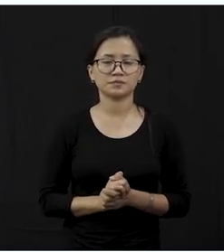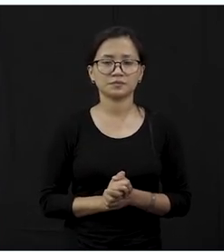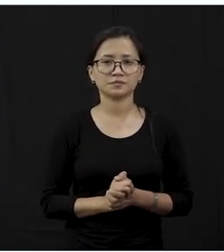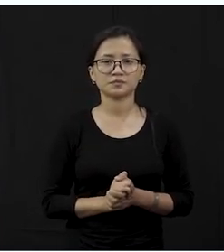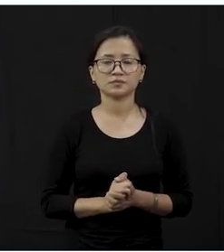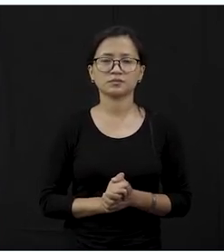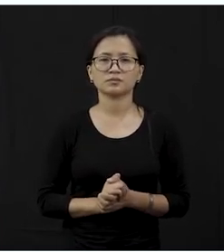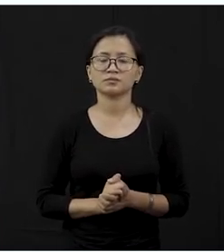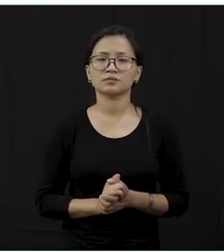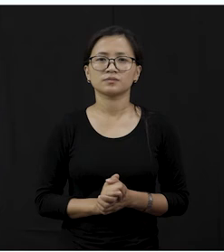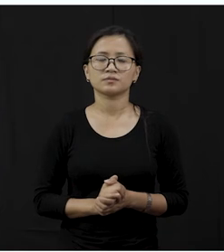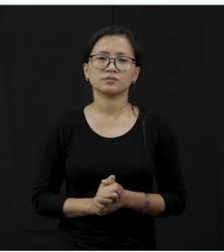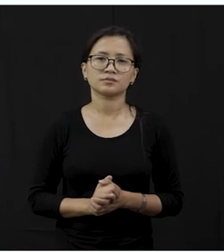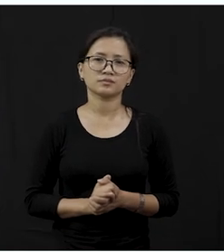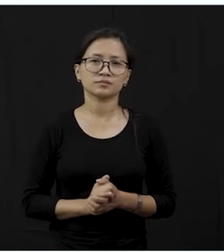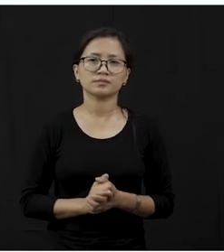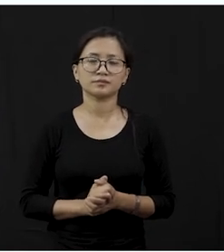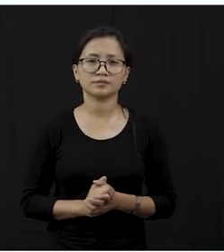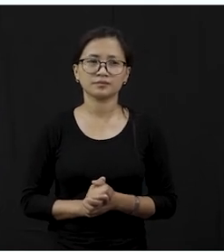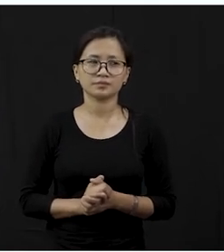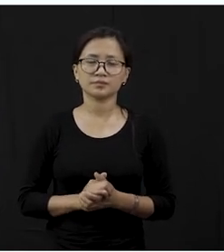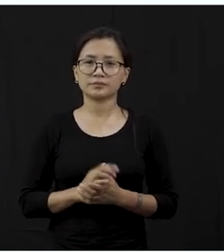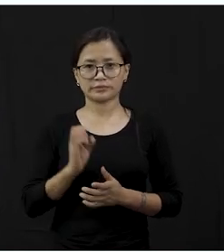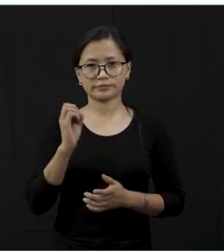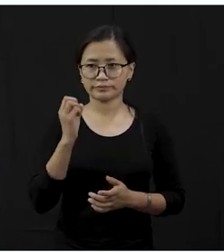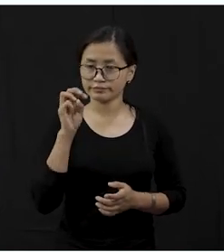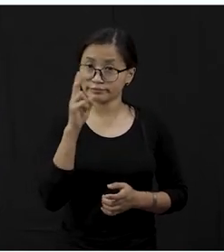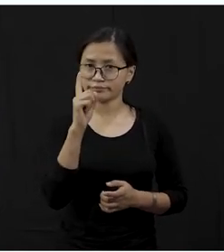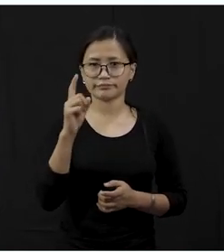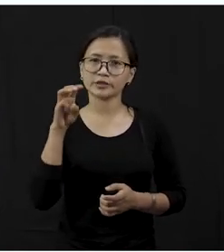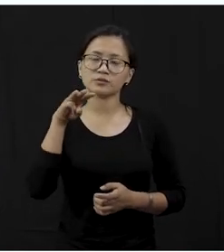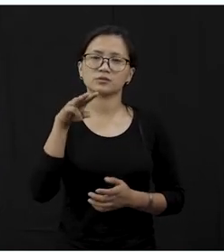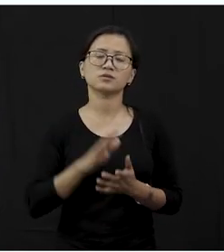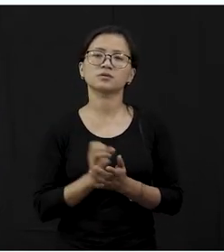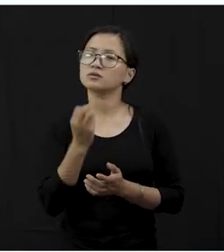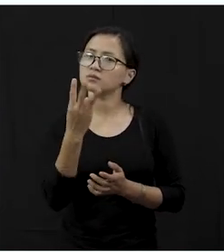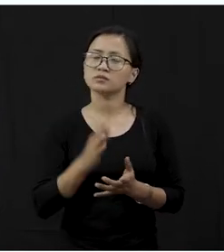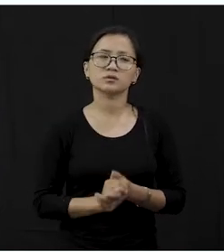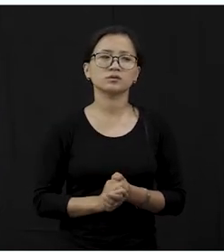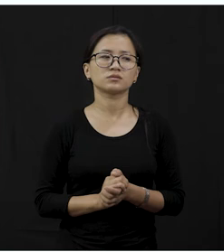4327 and 0. So here, thousands please. You count the thousands,